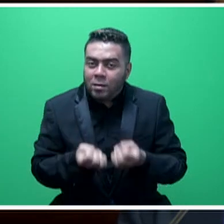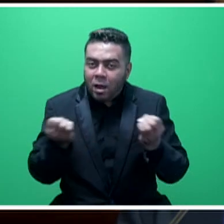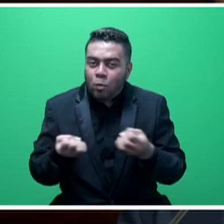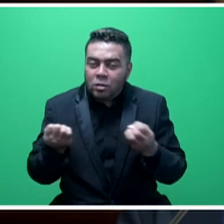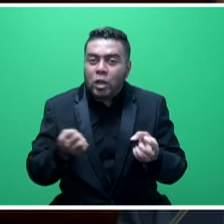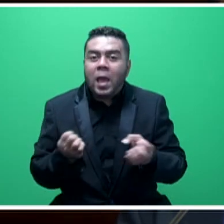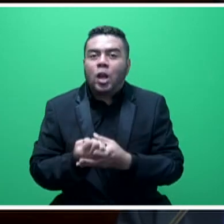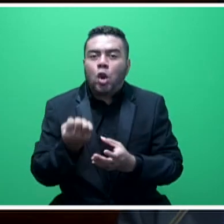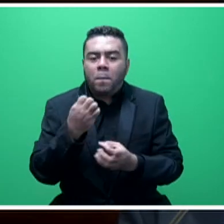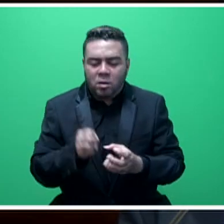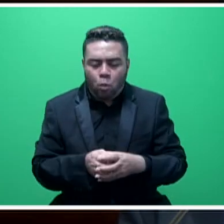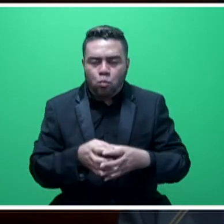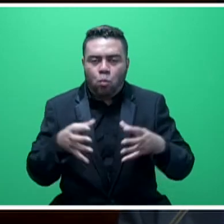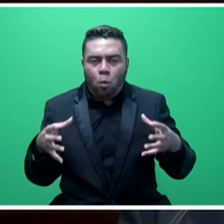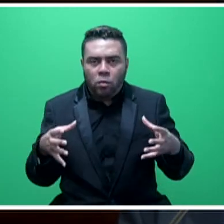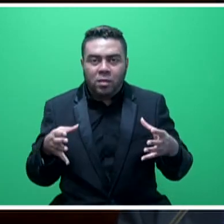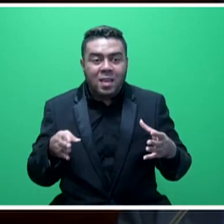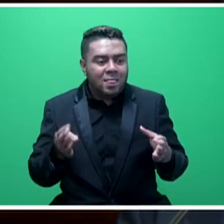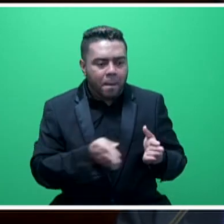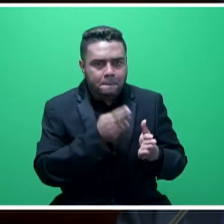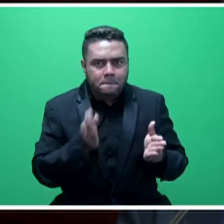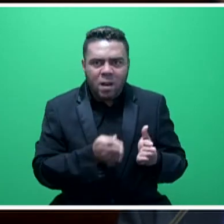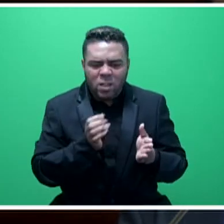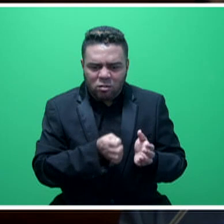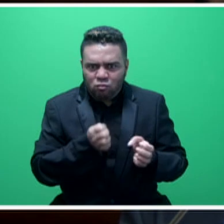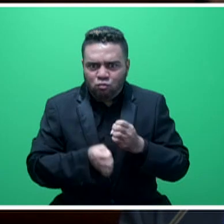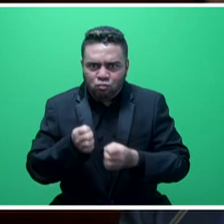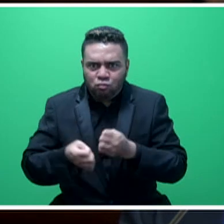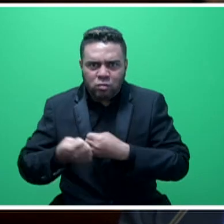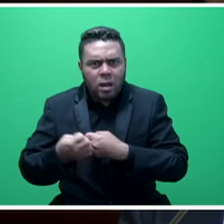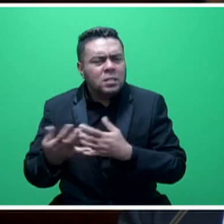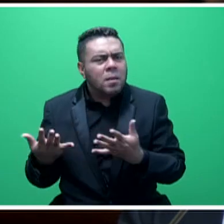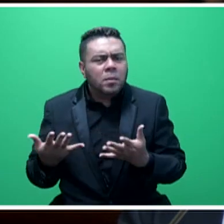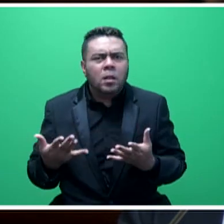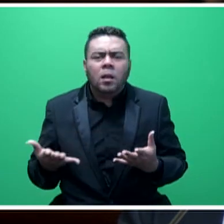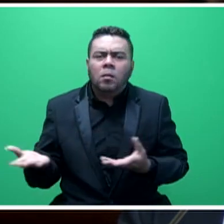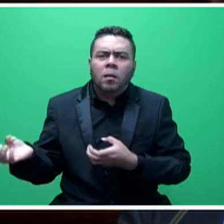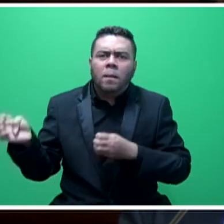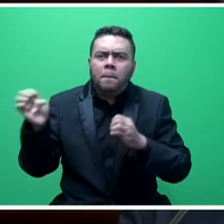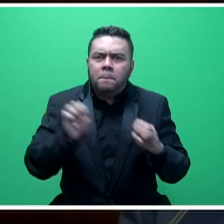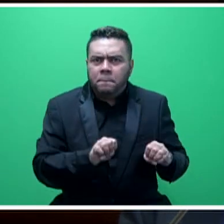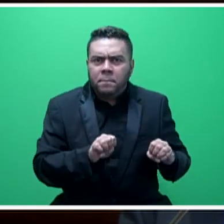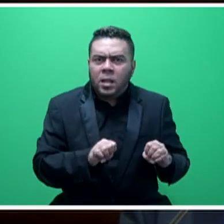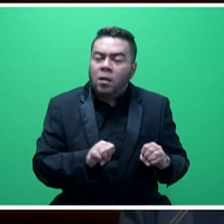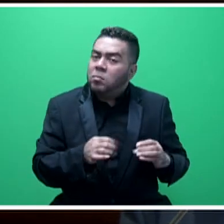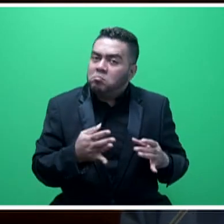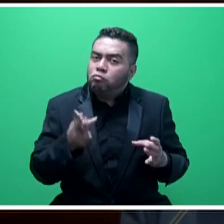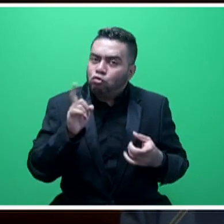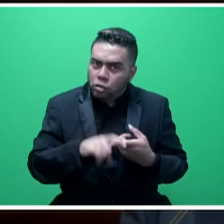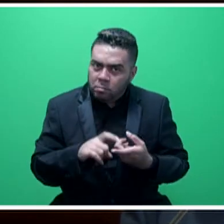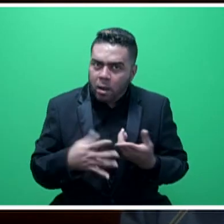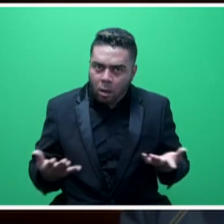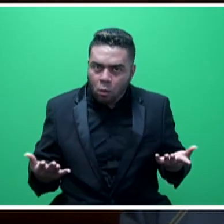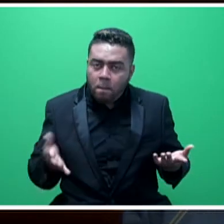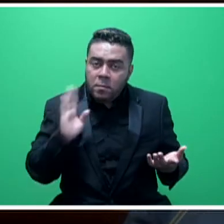in the manufacturing sector. The import of raw materials has been made cheaper, Mr. Speaker. For example, fiscal duty